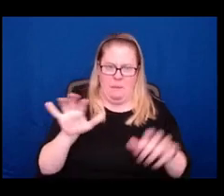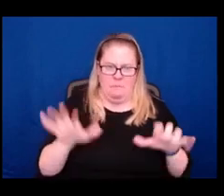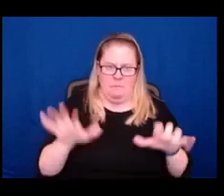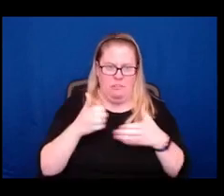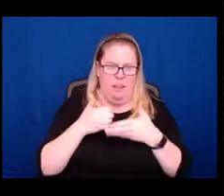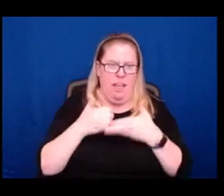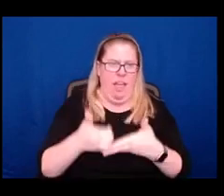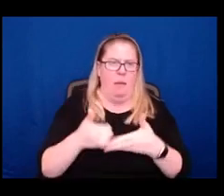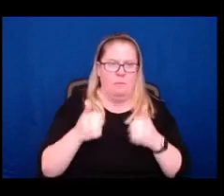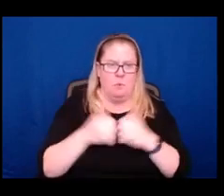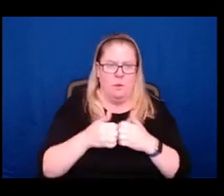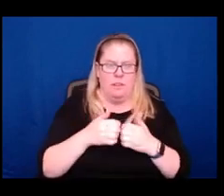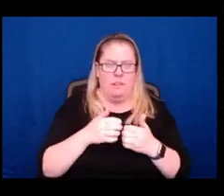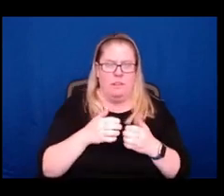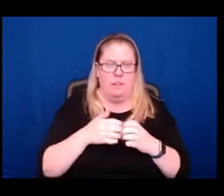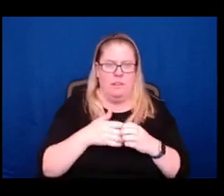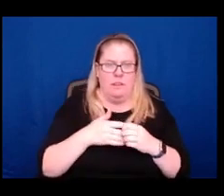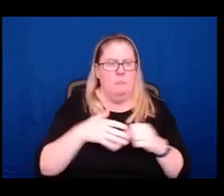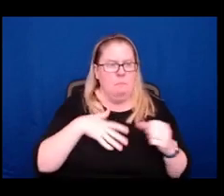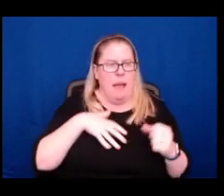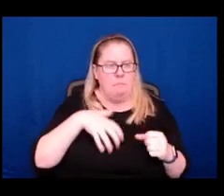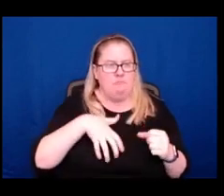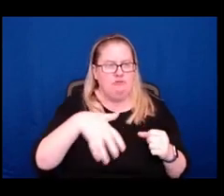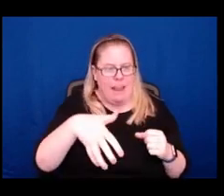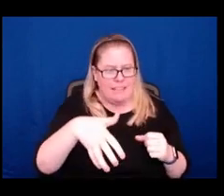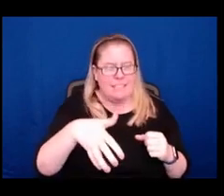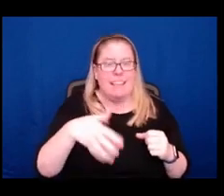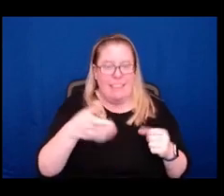with the pregnancy that did occur.